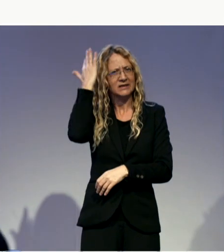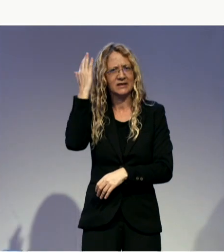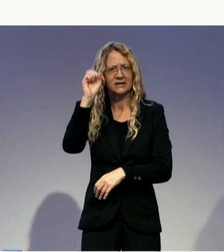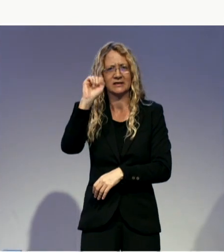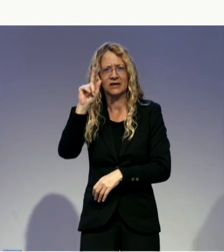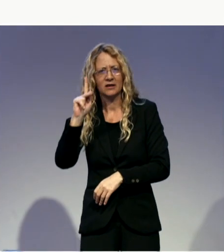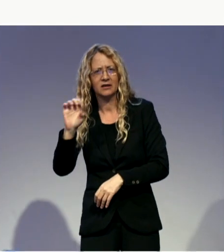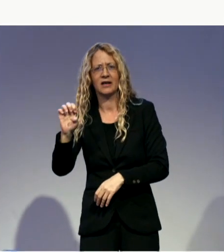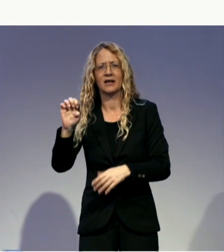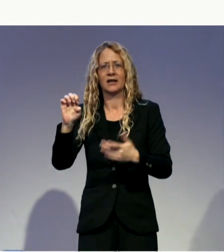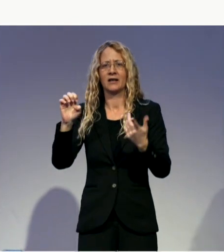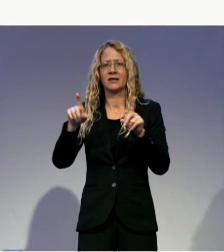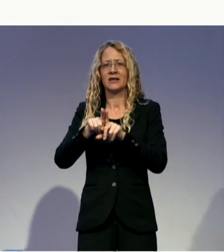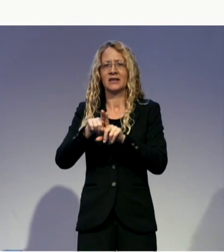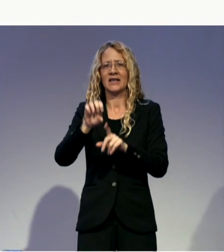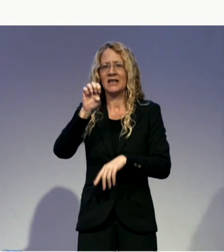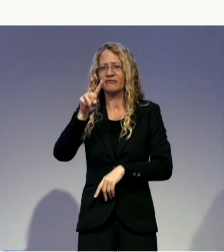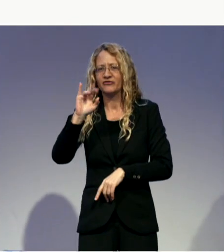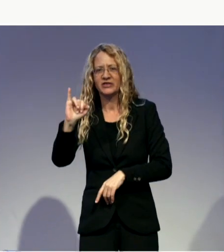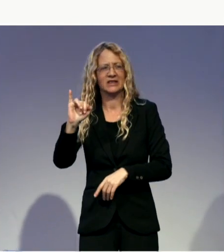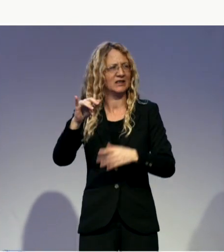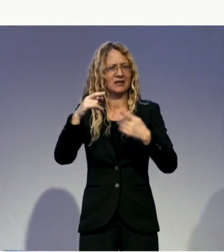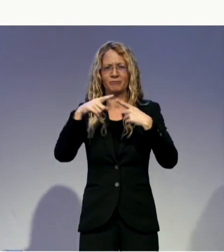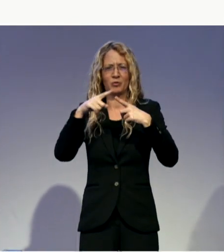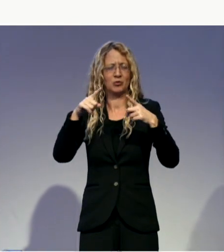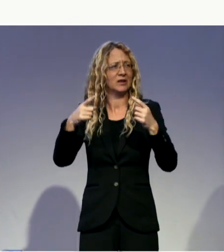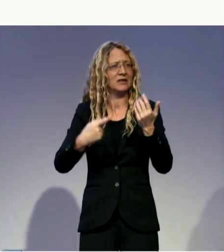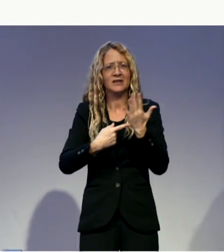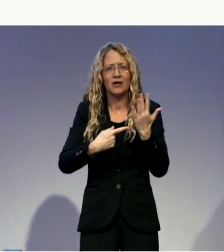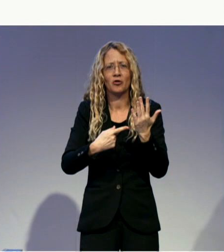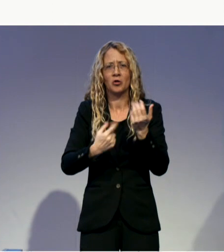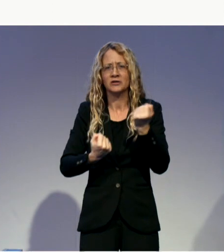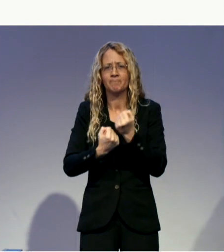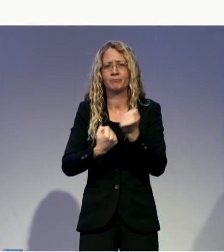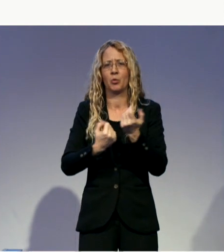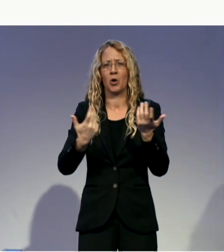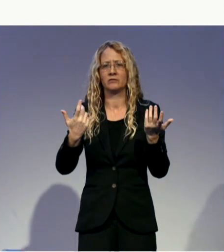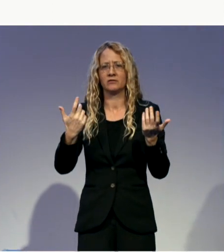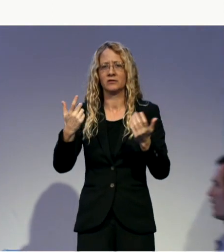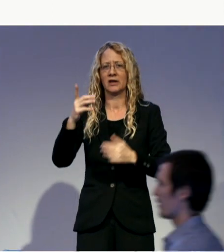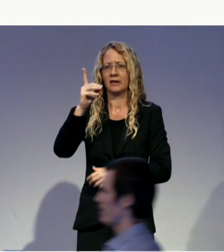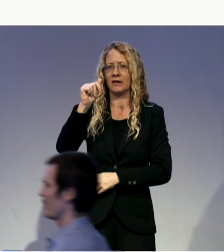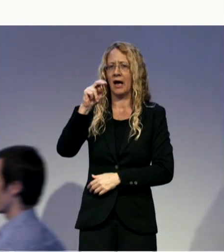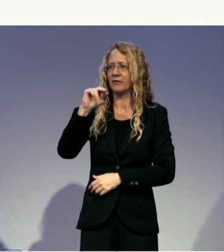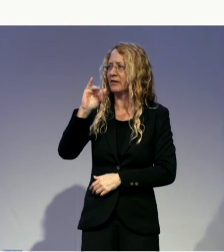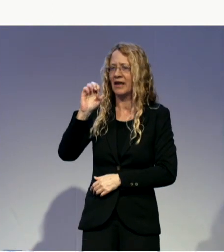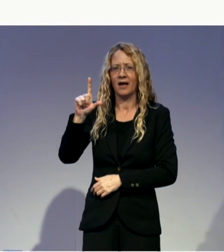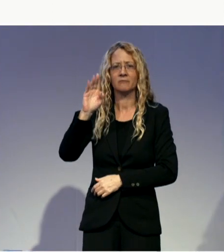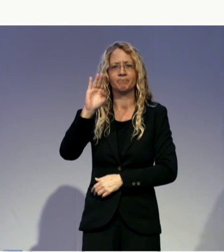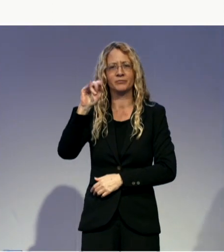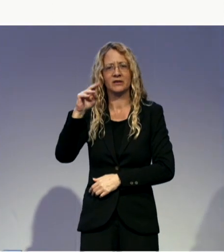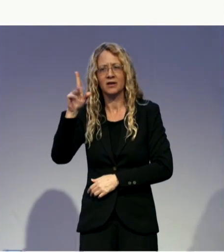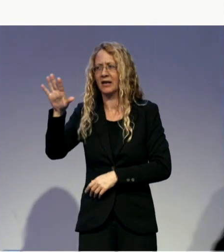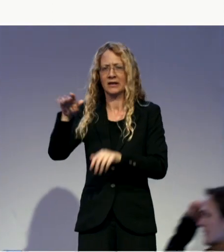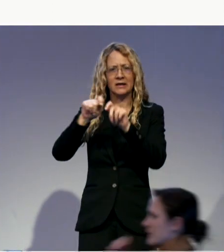background, AV Pro for the technical support, Daniel Binder and his team from Zeitecht for the Facebook